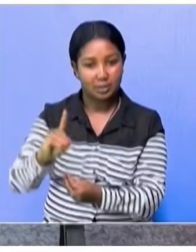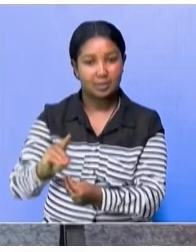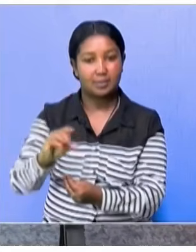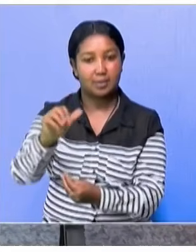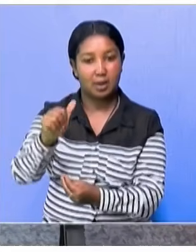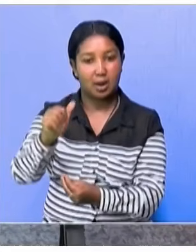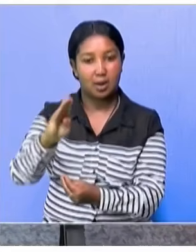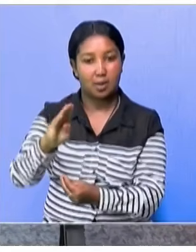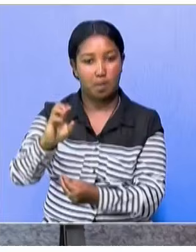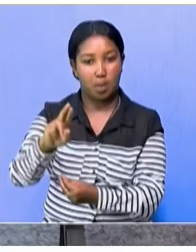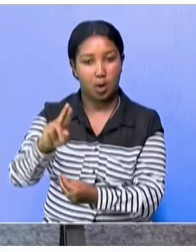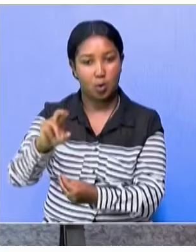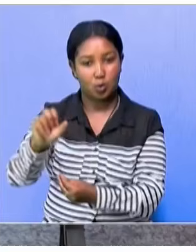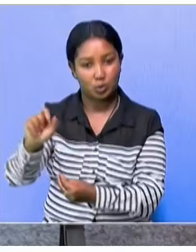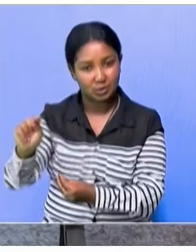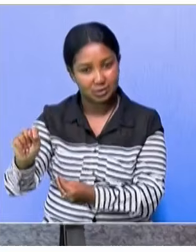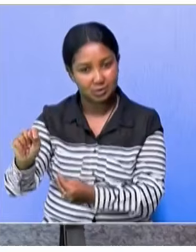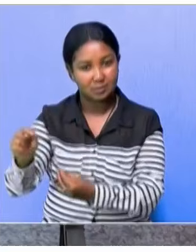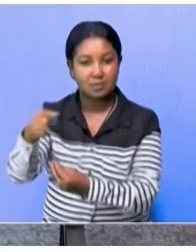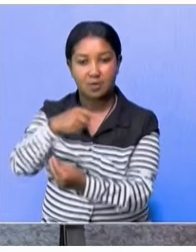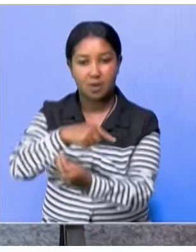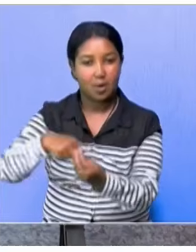roundabout.